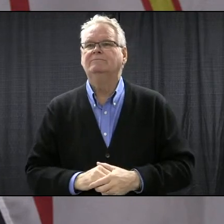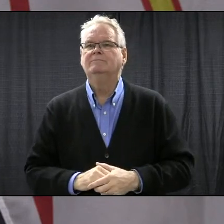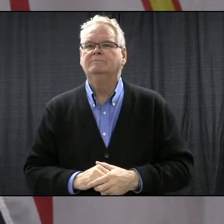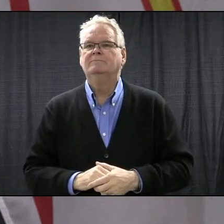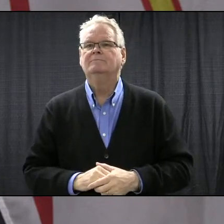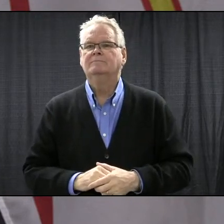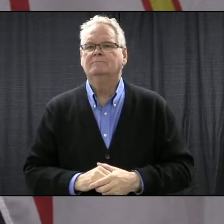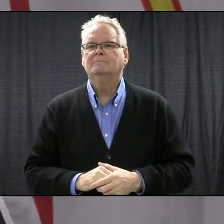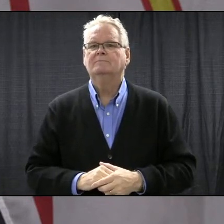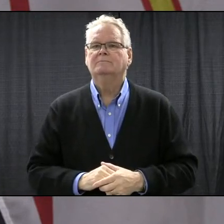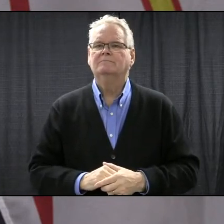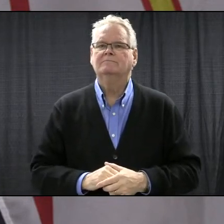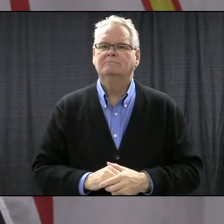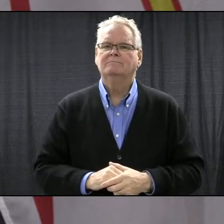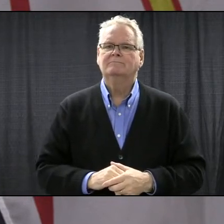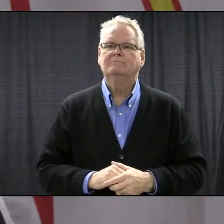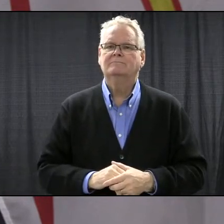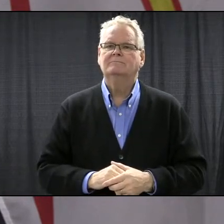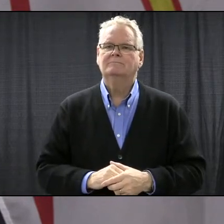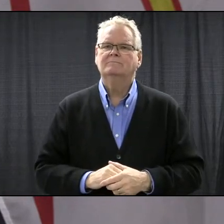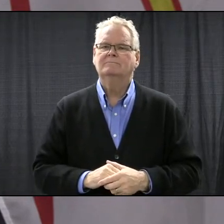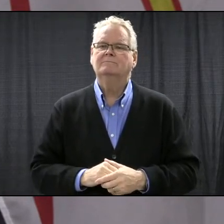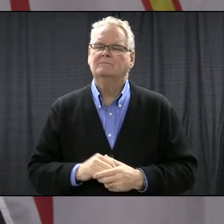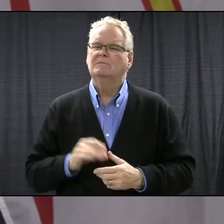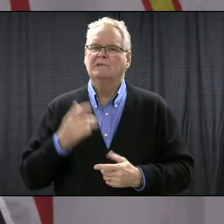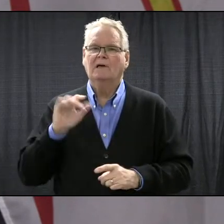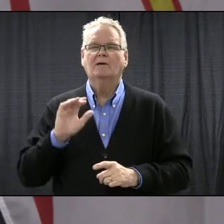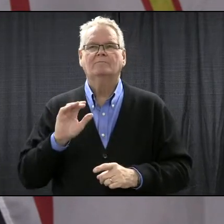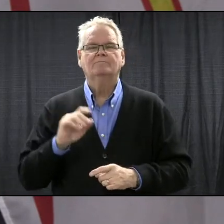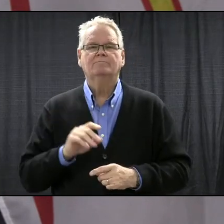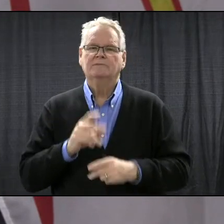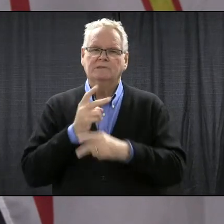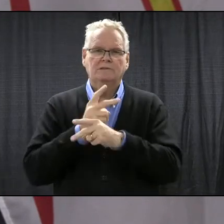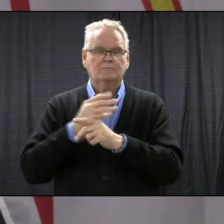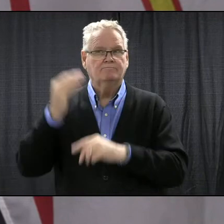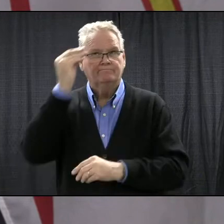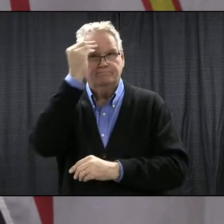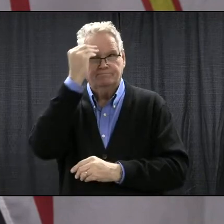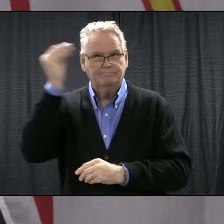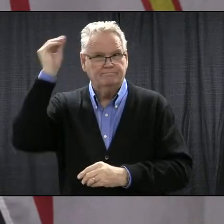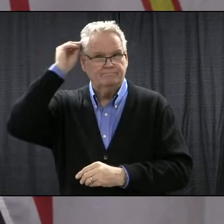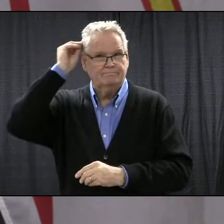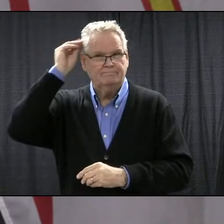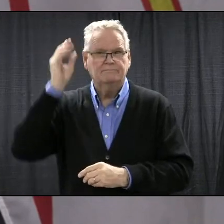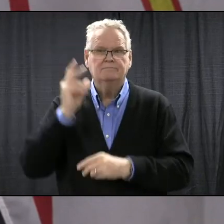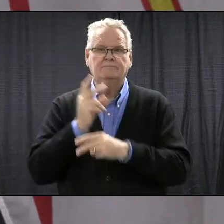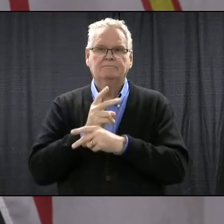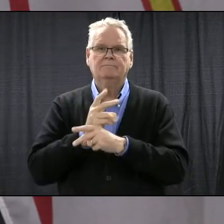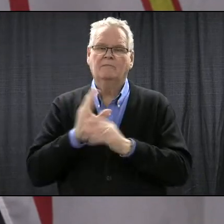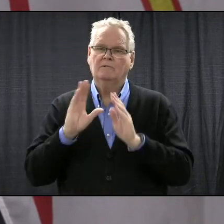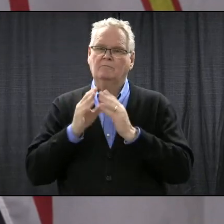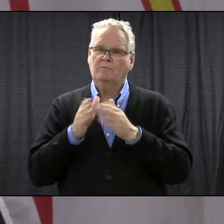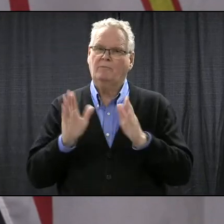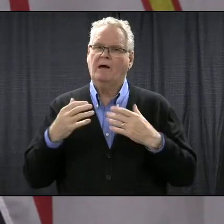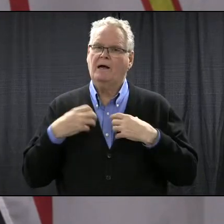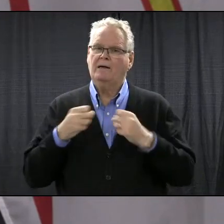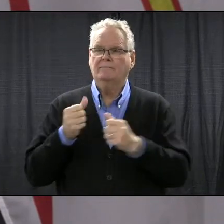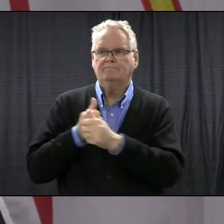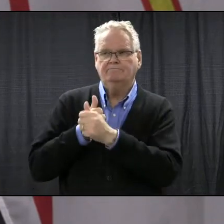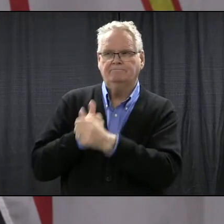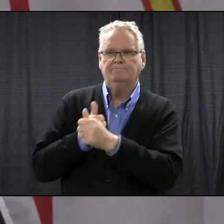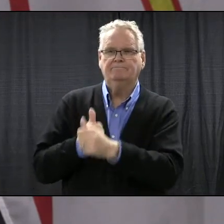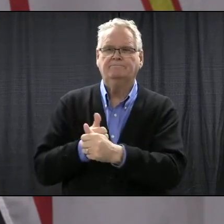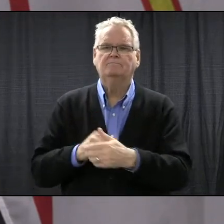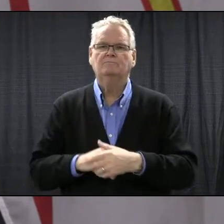adherence to those public health measures, as well as to get out there and get vaccinated. And of course, we're keeping a very close eye on